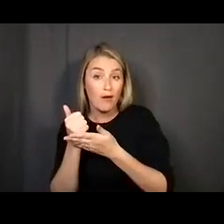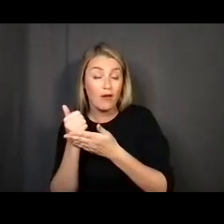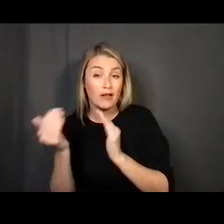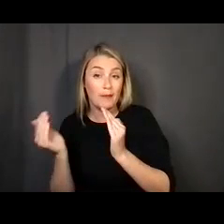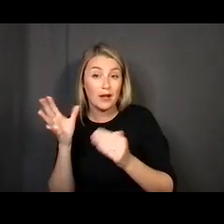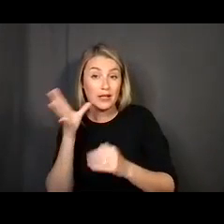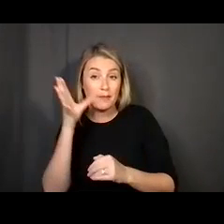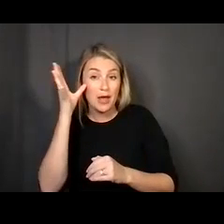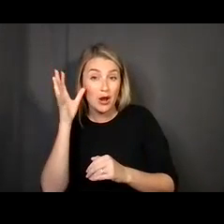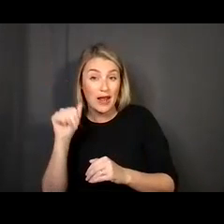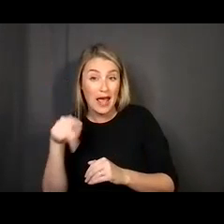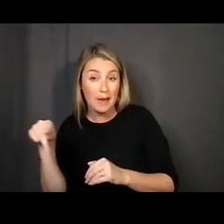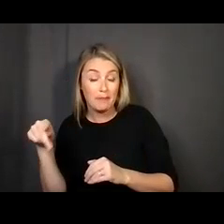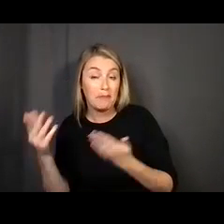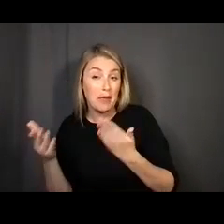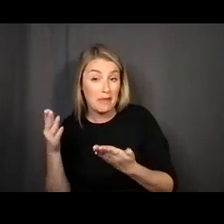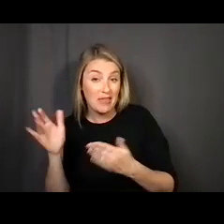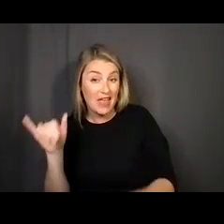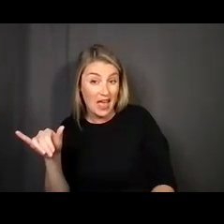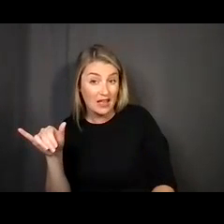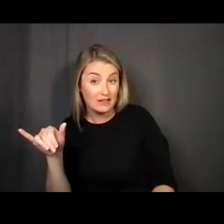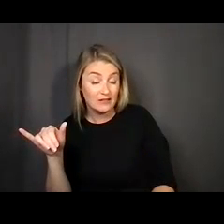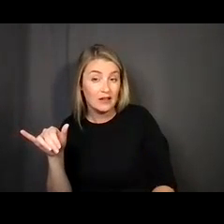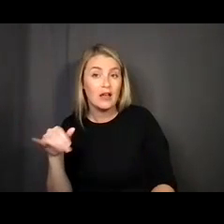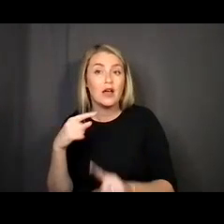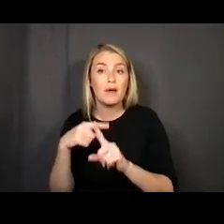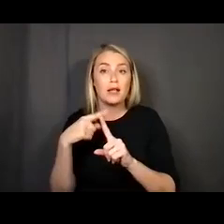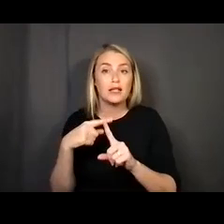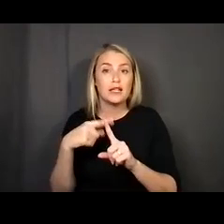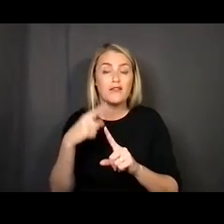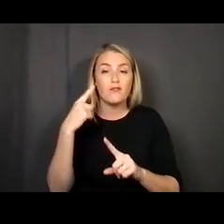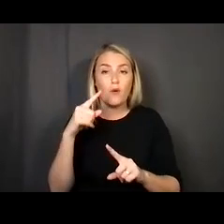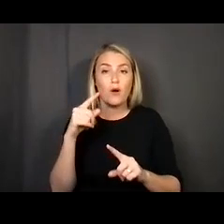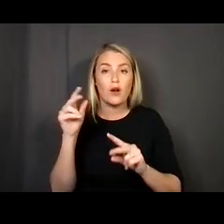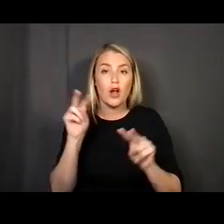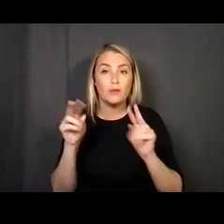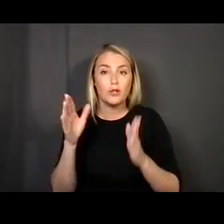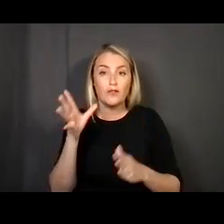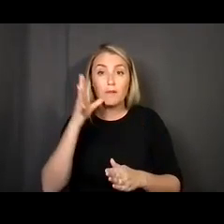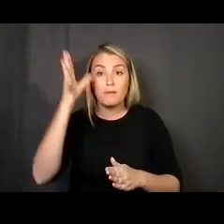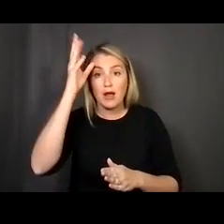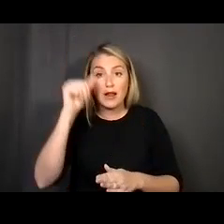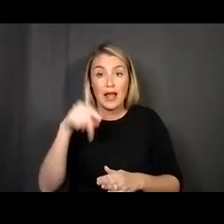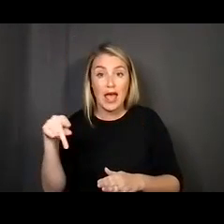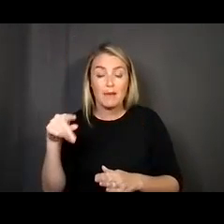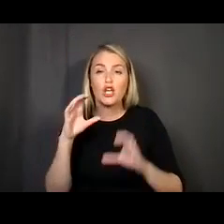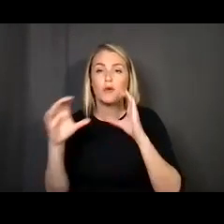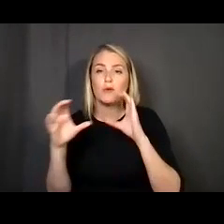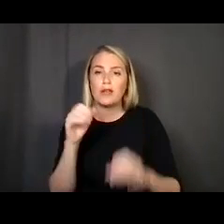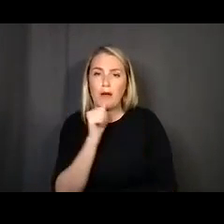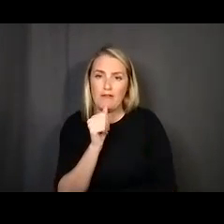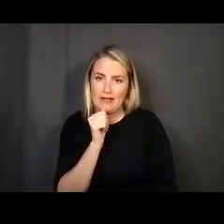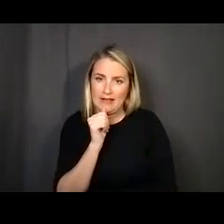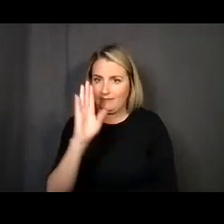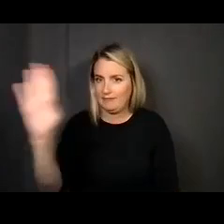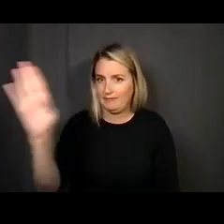mucho app. más útil que ustedes The descarguen la positive aplicación for the del observer estudiante parent que la app del is that the observador. communication is kept private just between you and